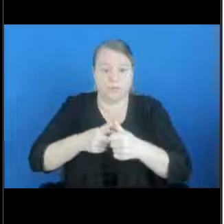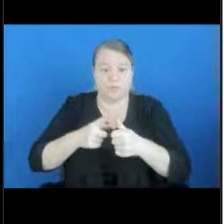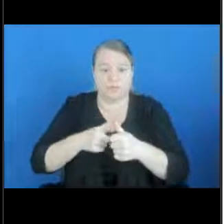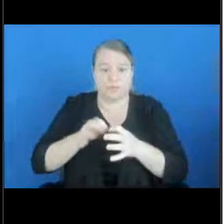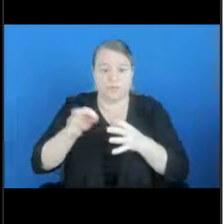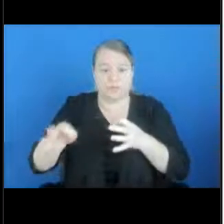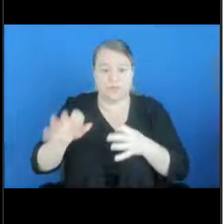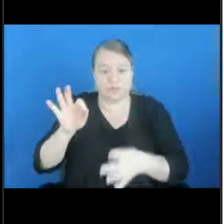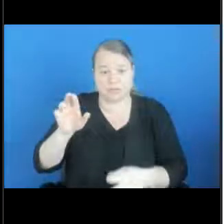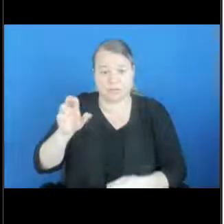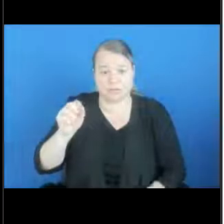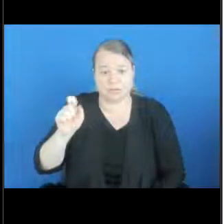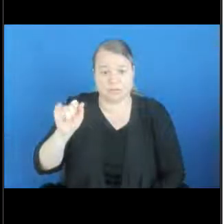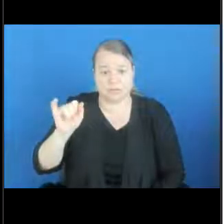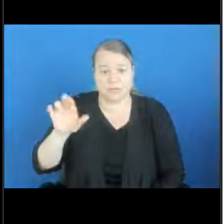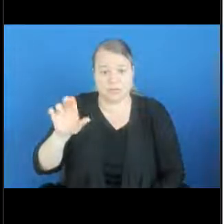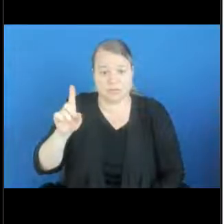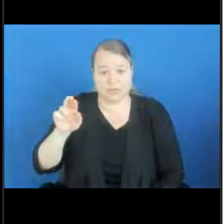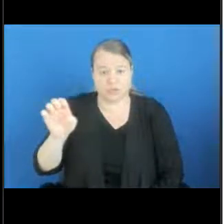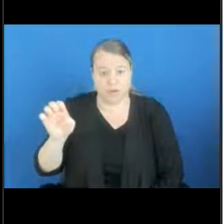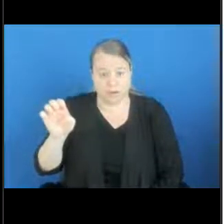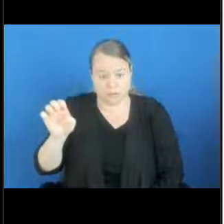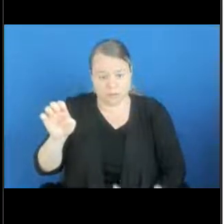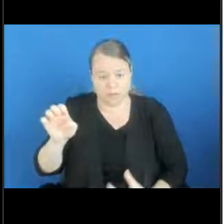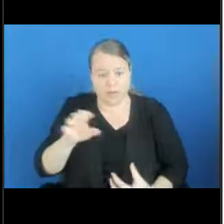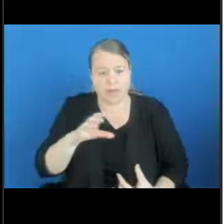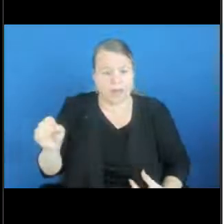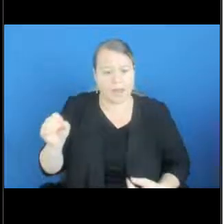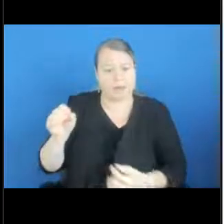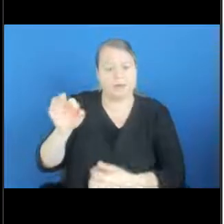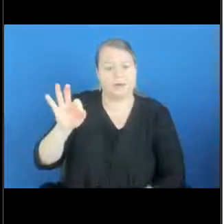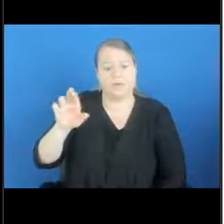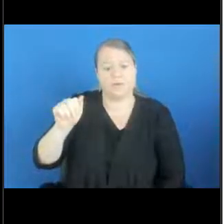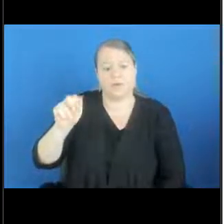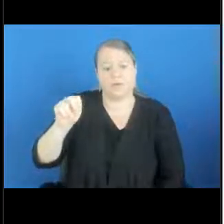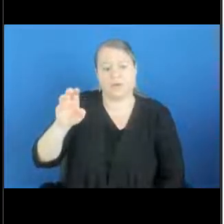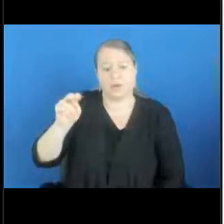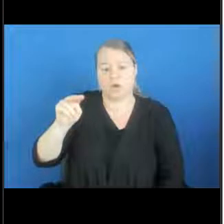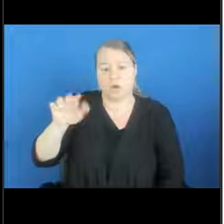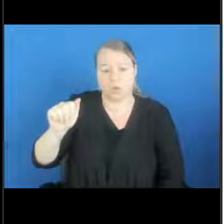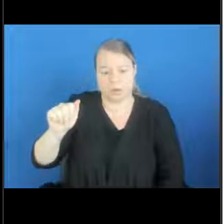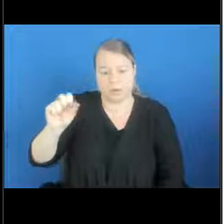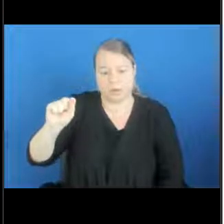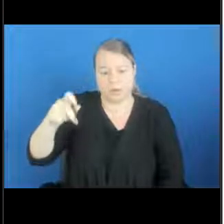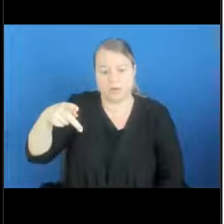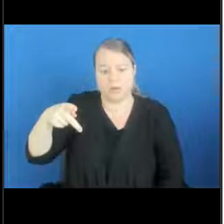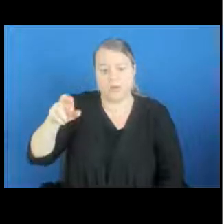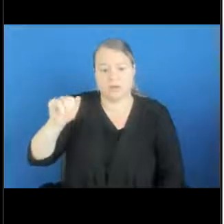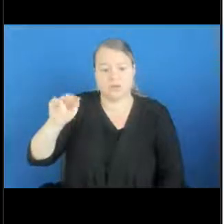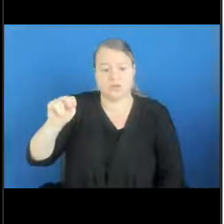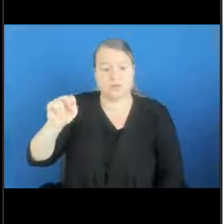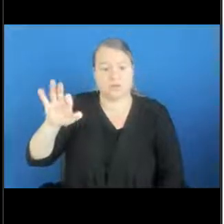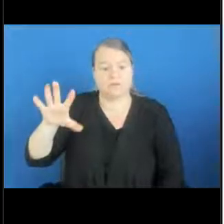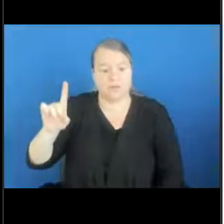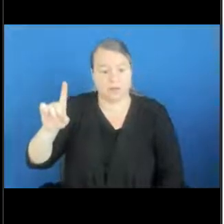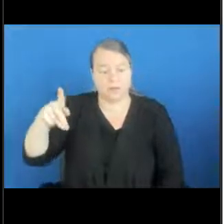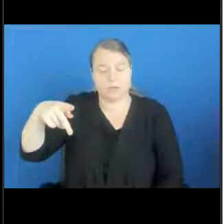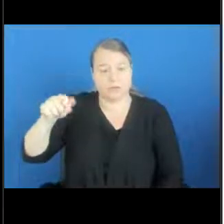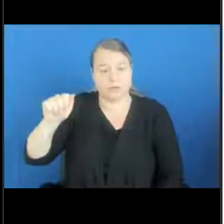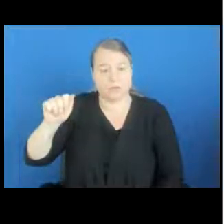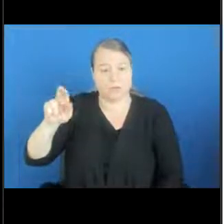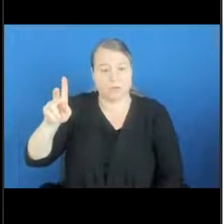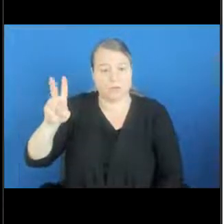Drive from the Franconia-Springfield Parkway interchange and Metro station across Long Branch and down to Loisdale Road.